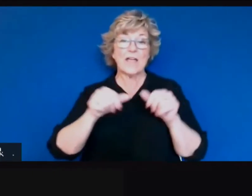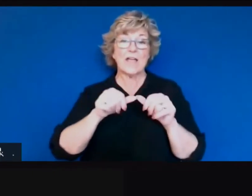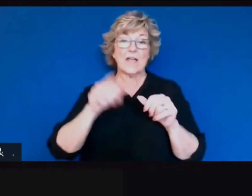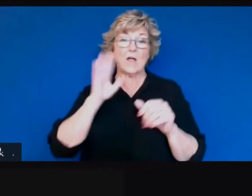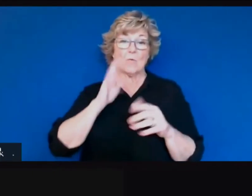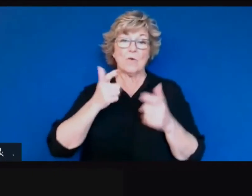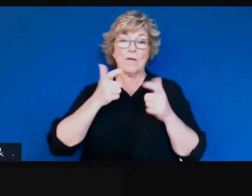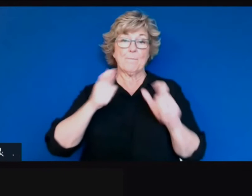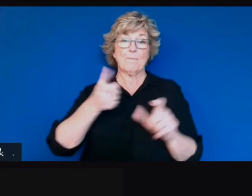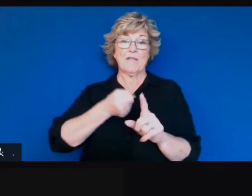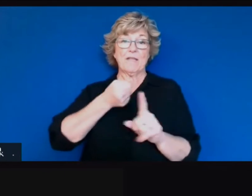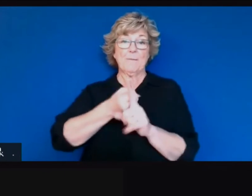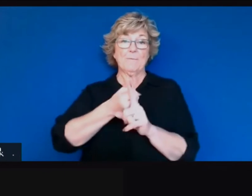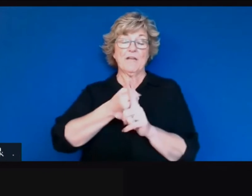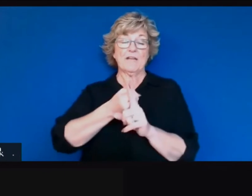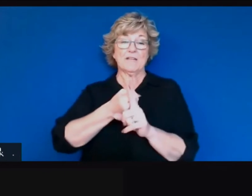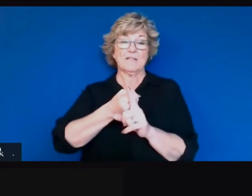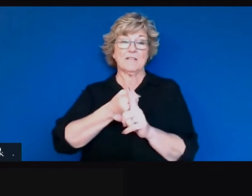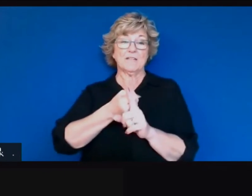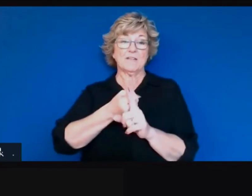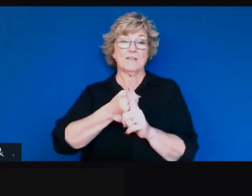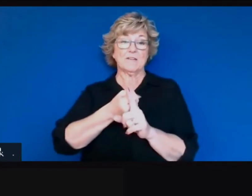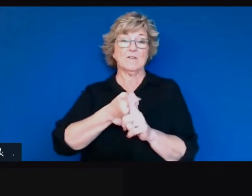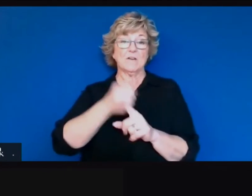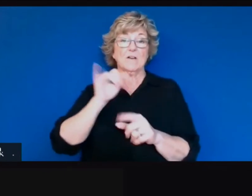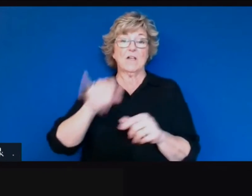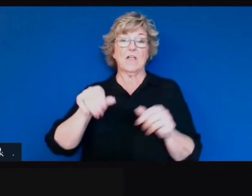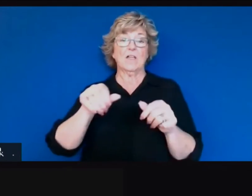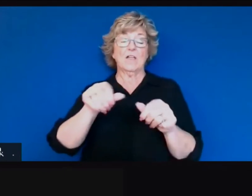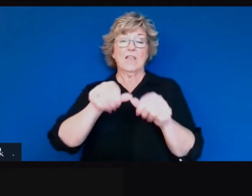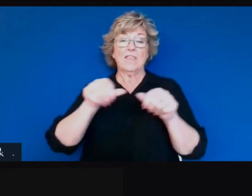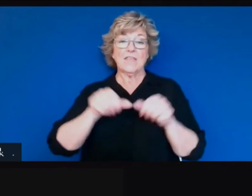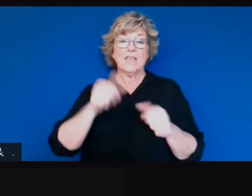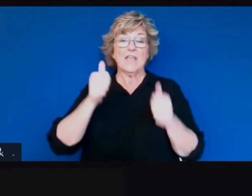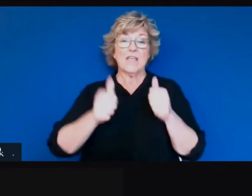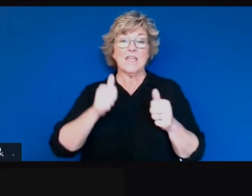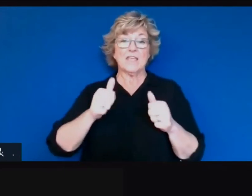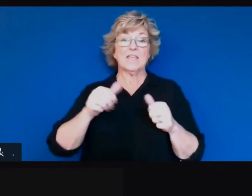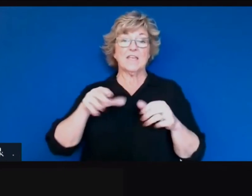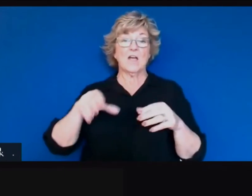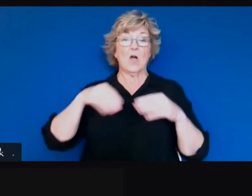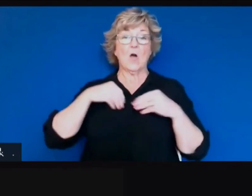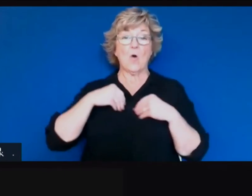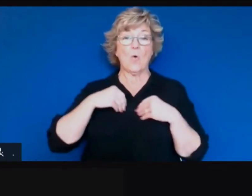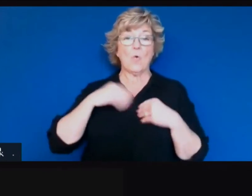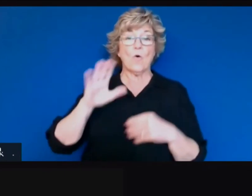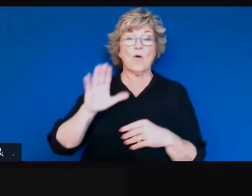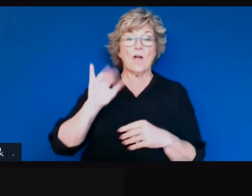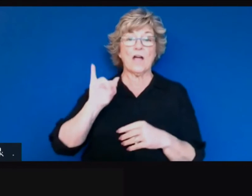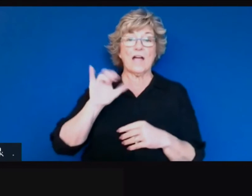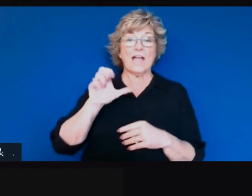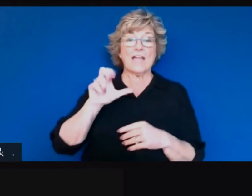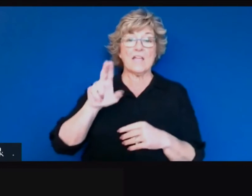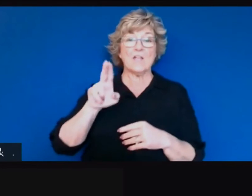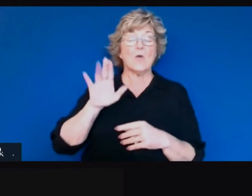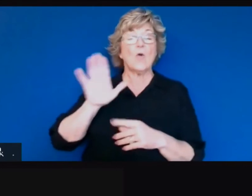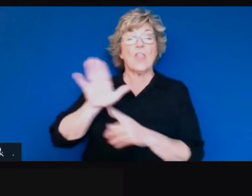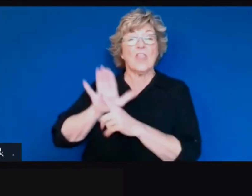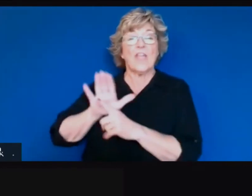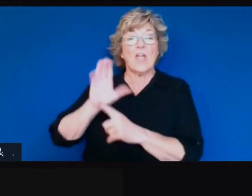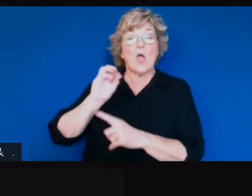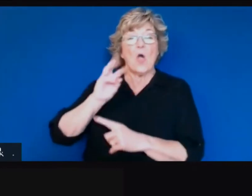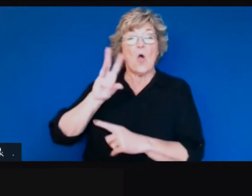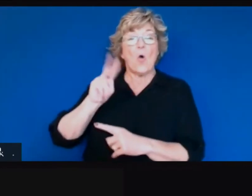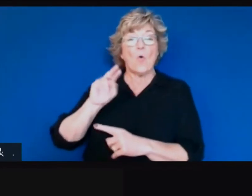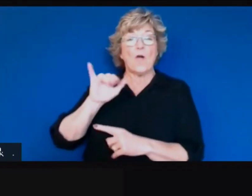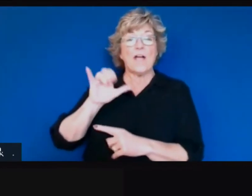impacted with COVID, and those regions see their own ICU capacity go down quite a bit, that we will not